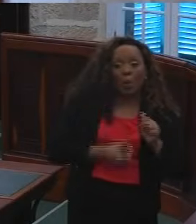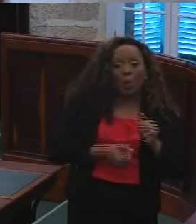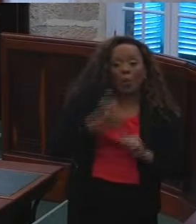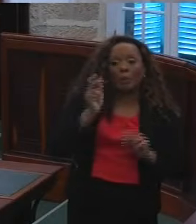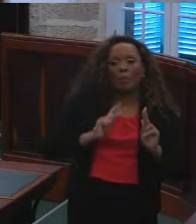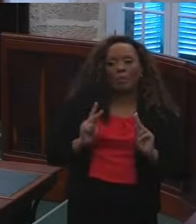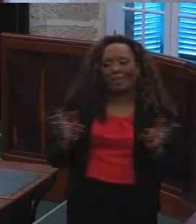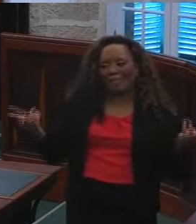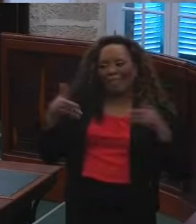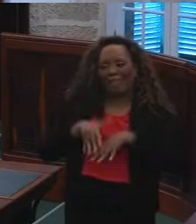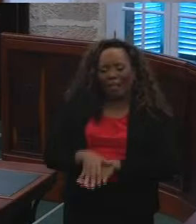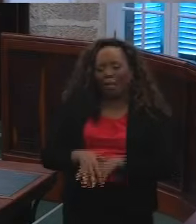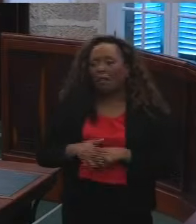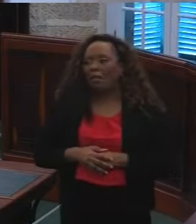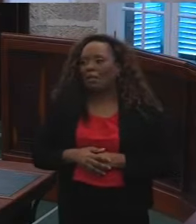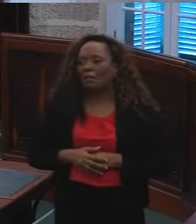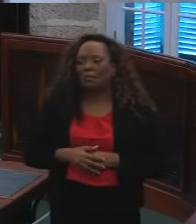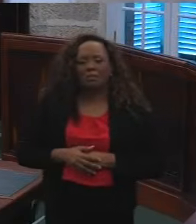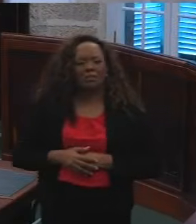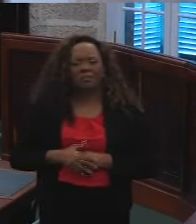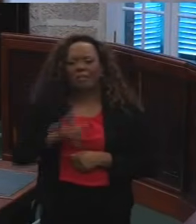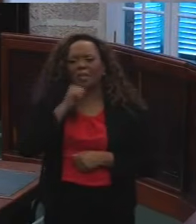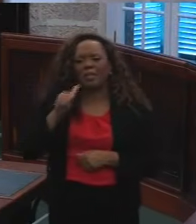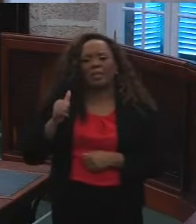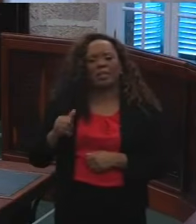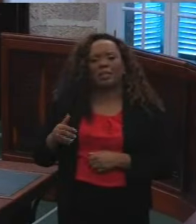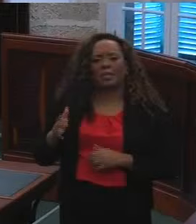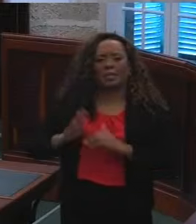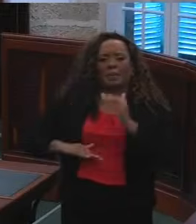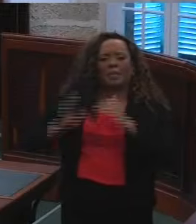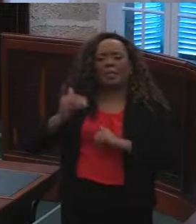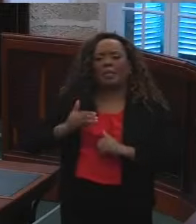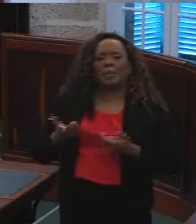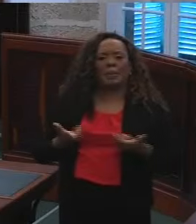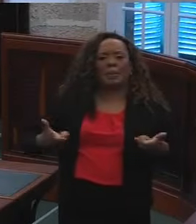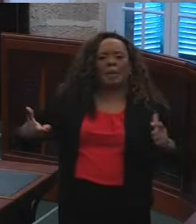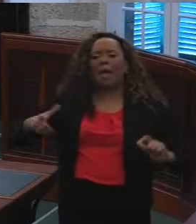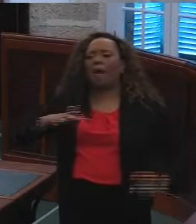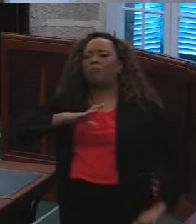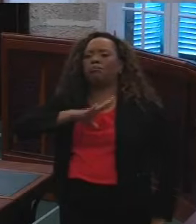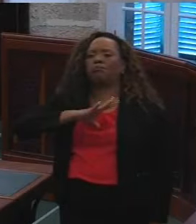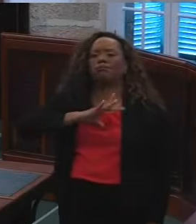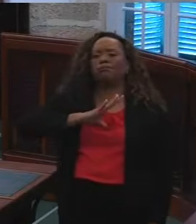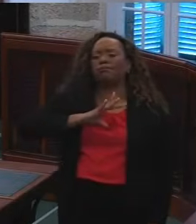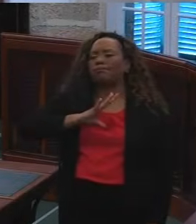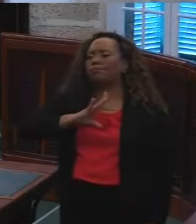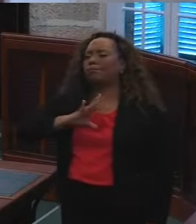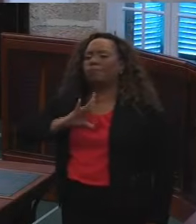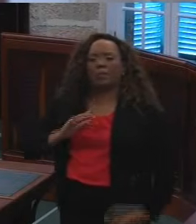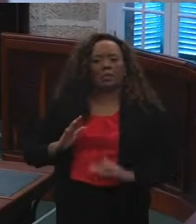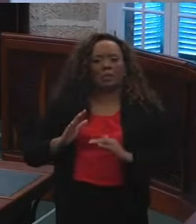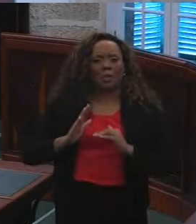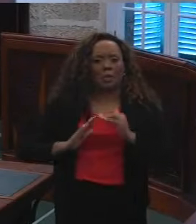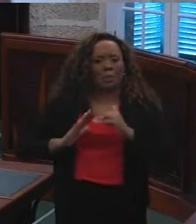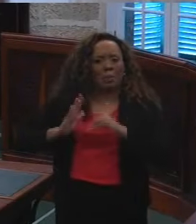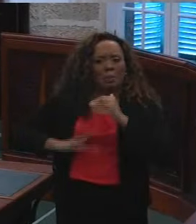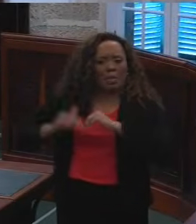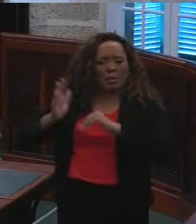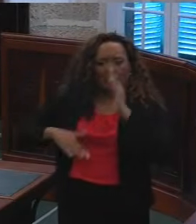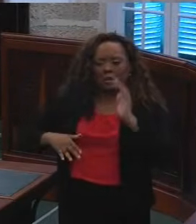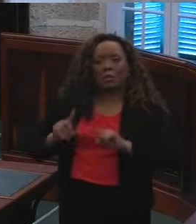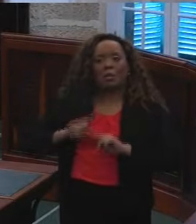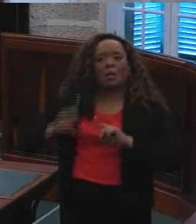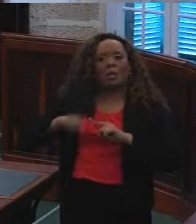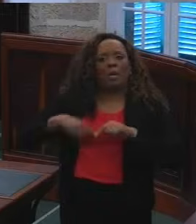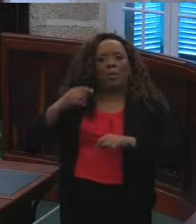it is not only about big fancy buildings for us. It is about ensuring that when those buildings are put up, that the value